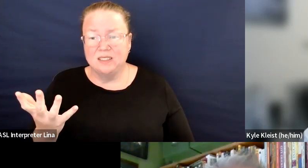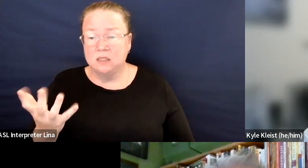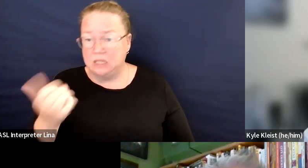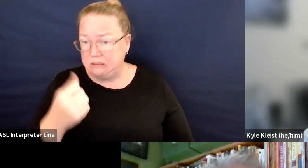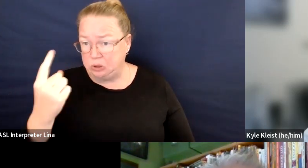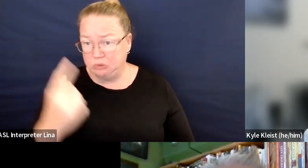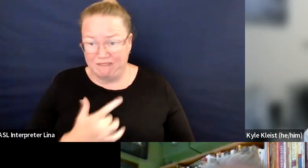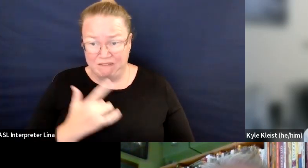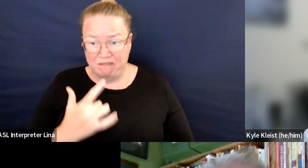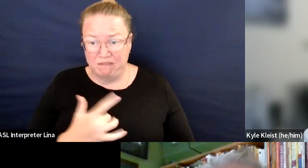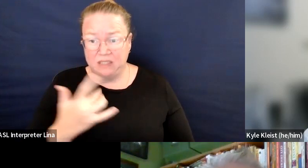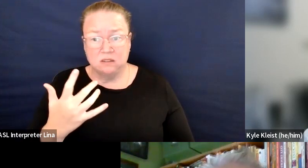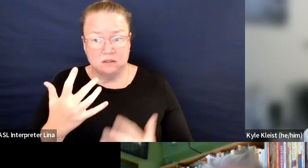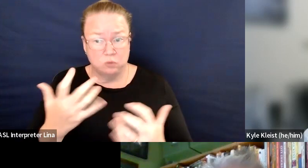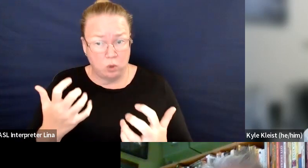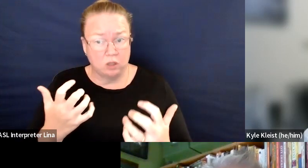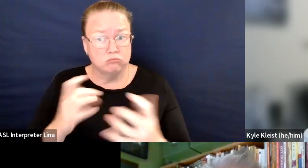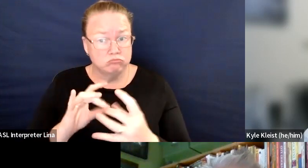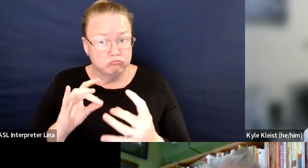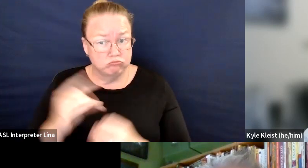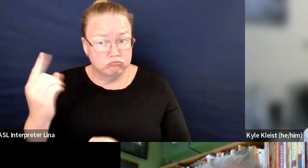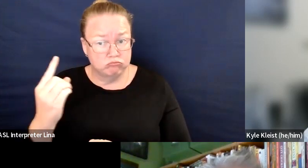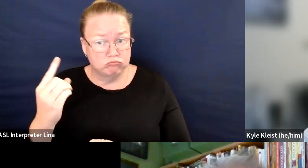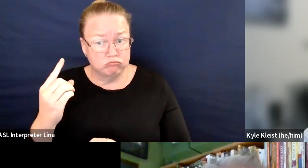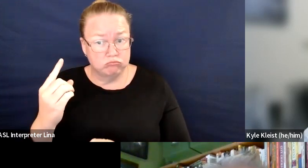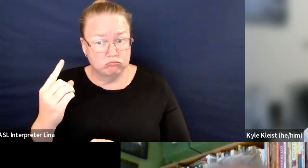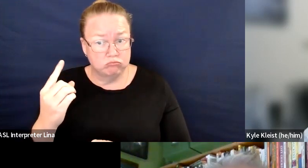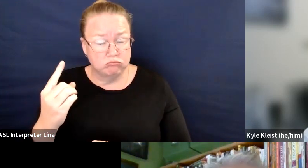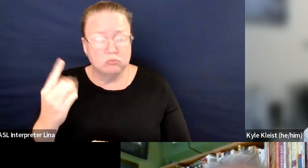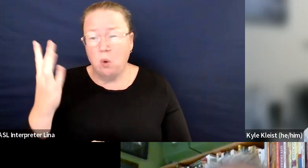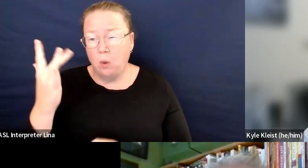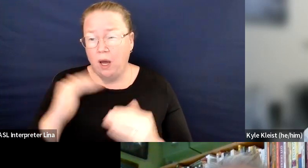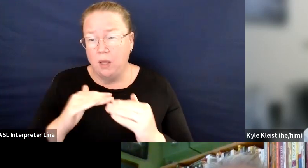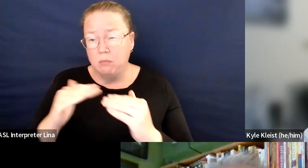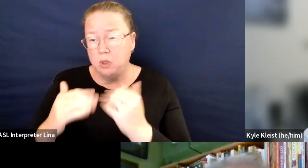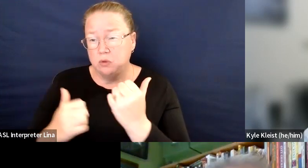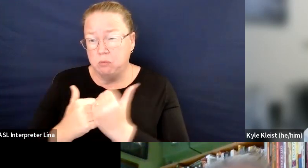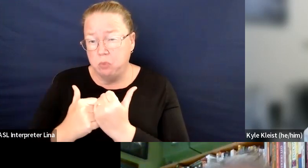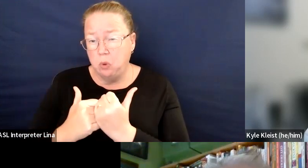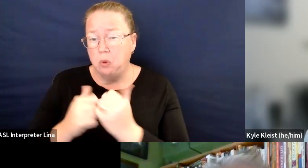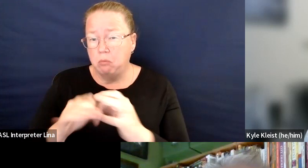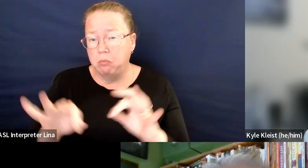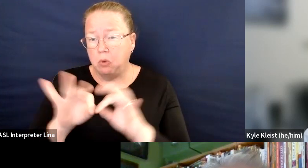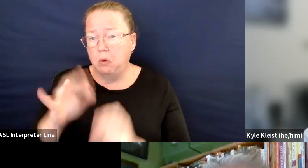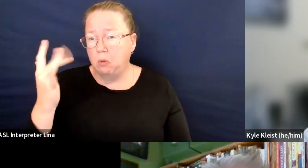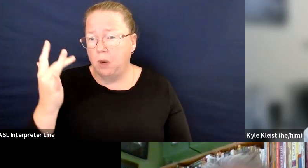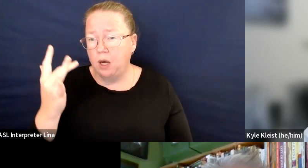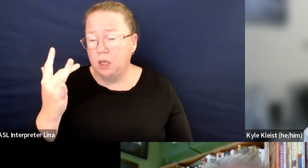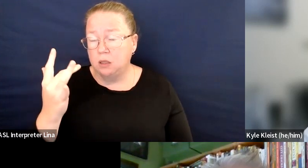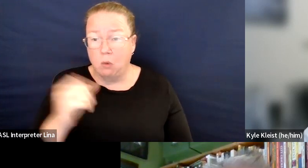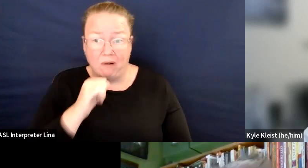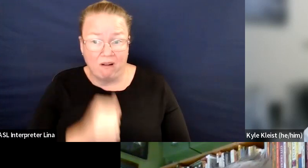Anybody feel like they will have something to share about why peer support might be considered important or